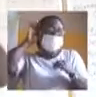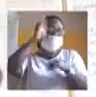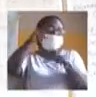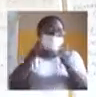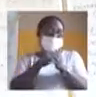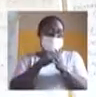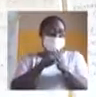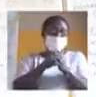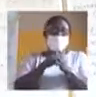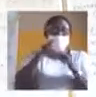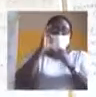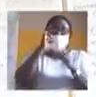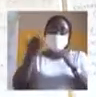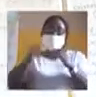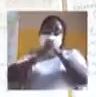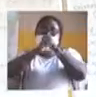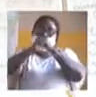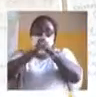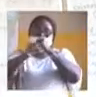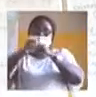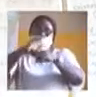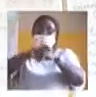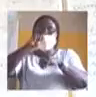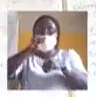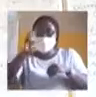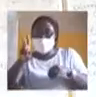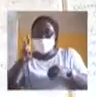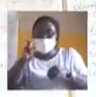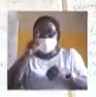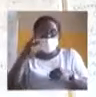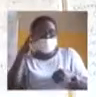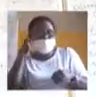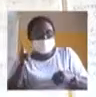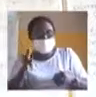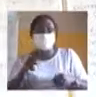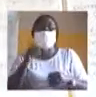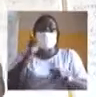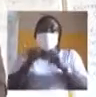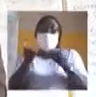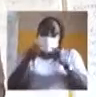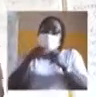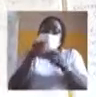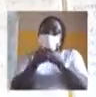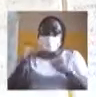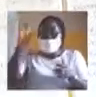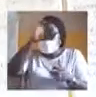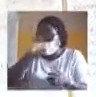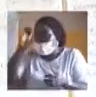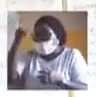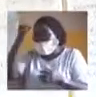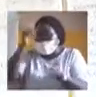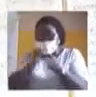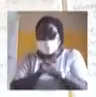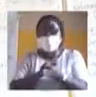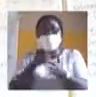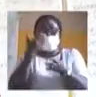you will discover that people will go out looking for it. Such a situation can bring about an increase